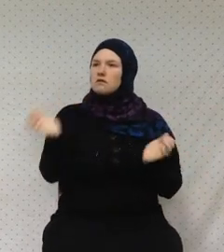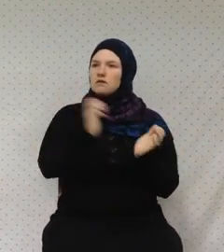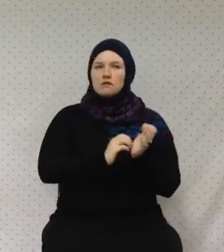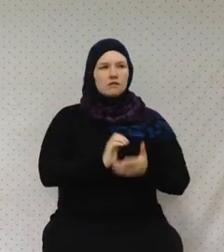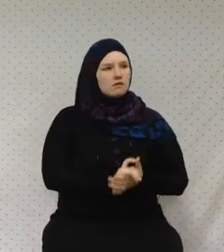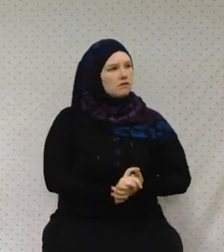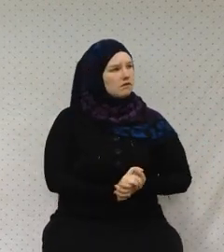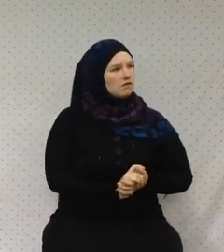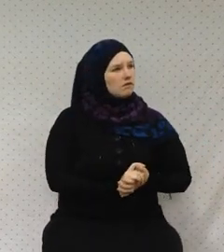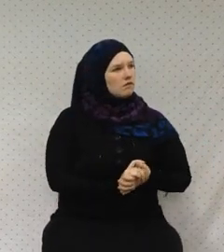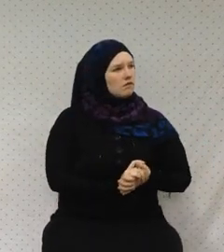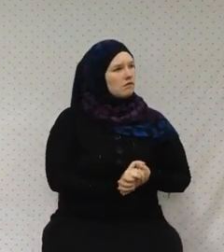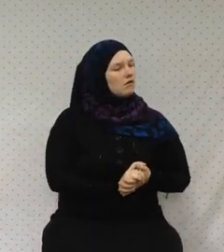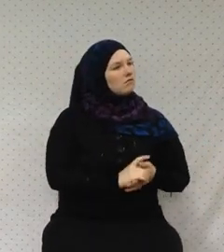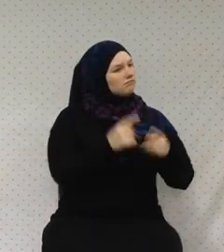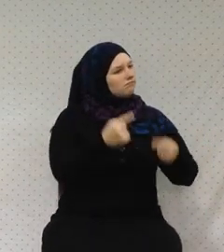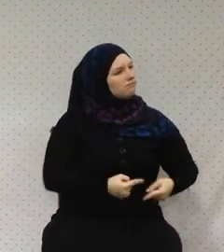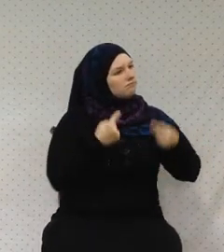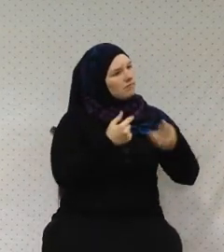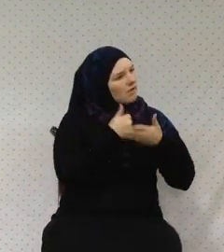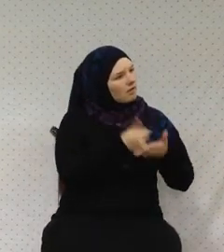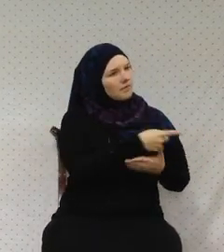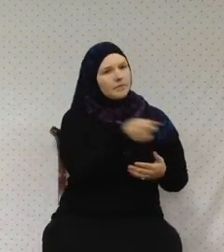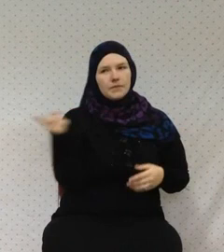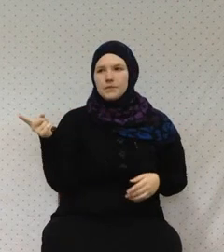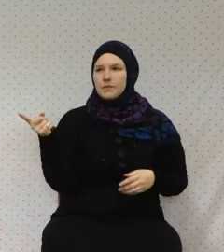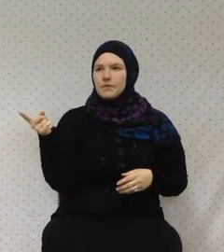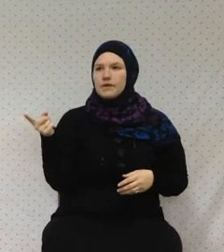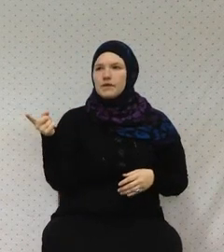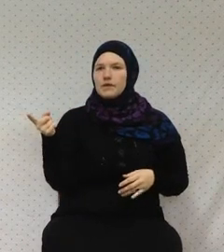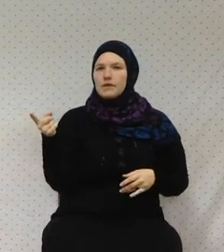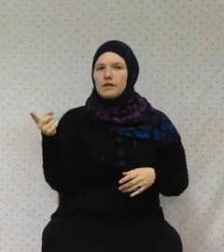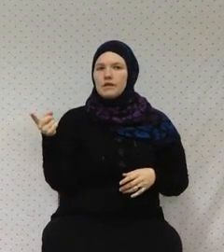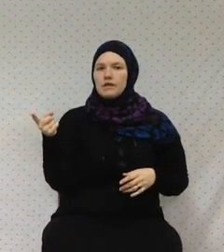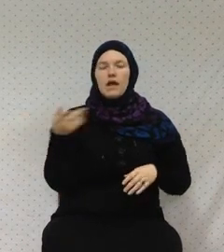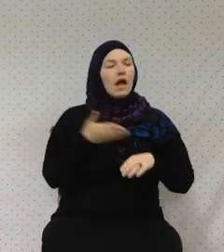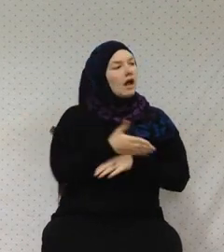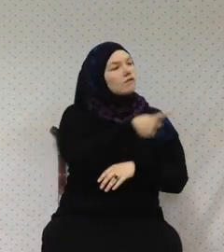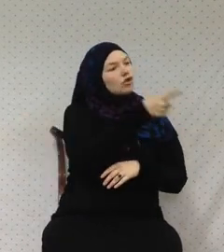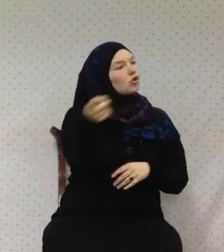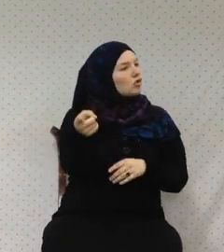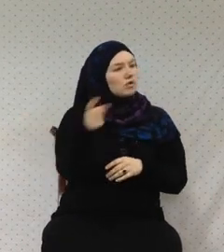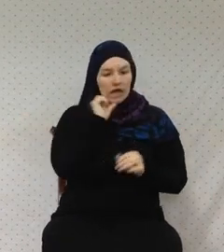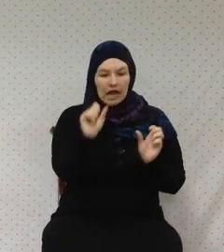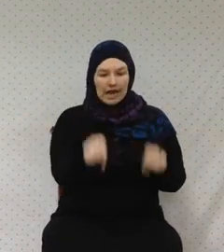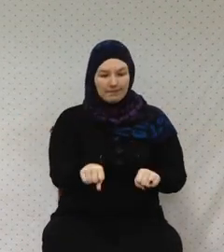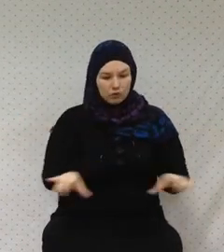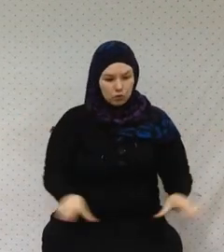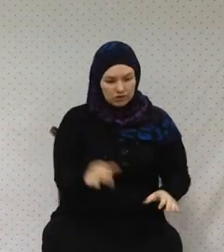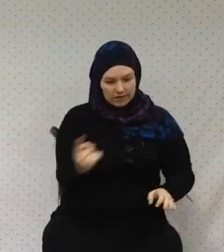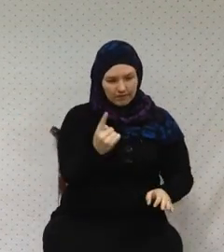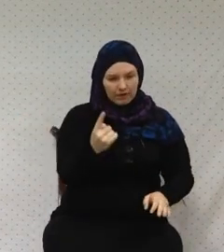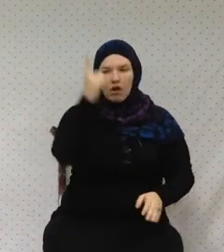wealth after poverty? Gave you health after you were unable to do anything on your